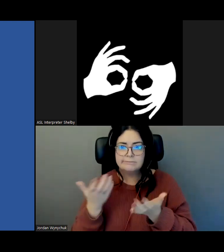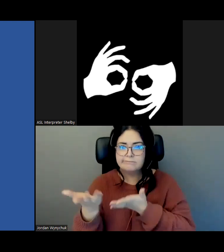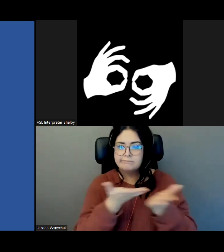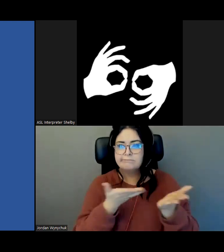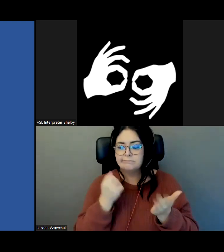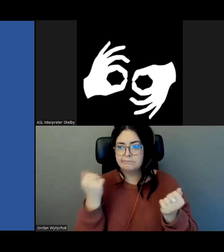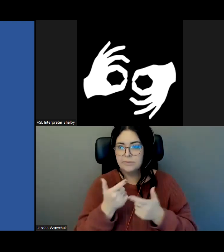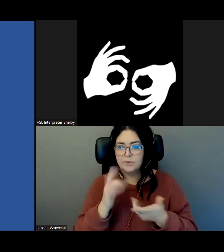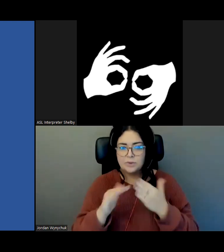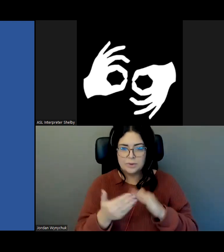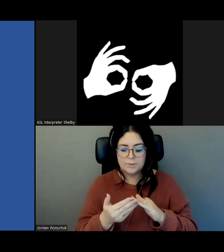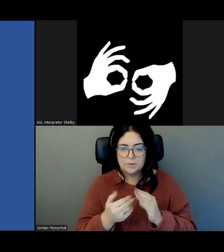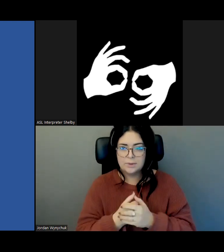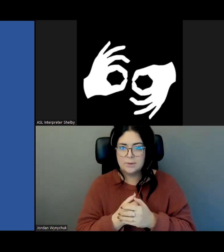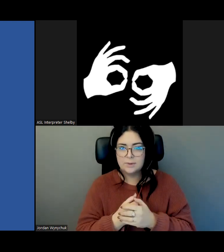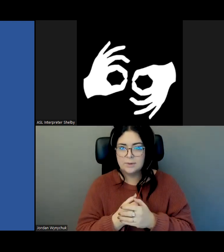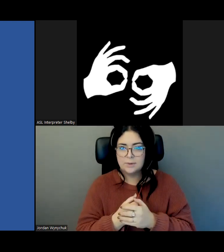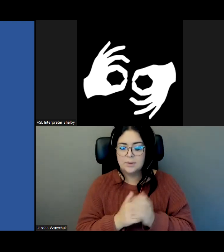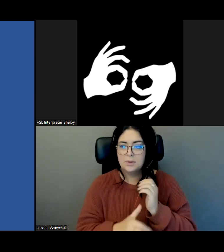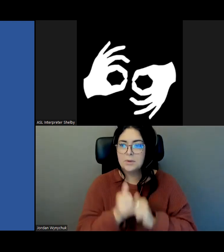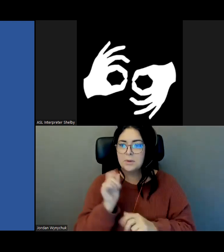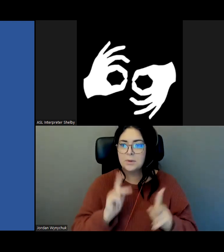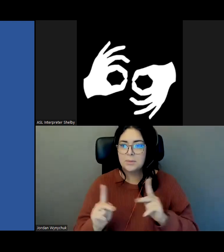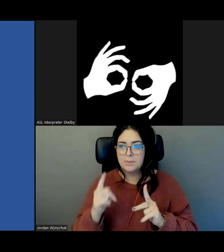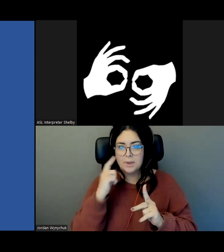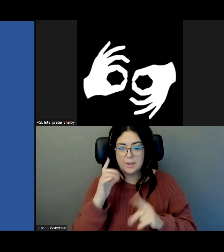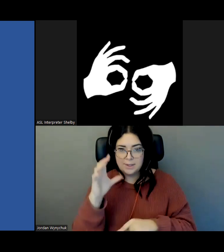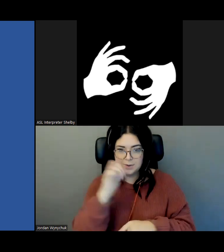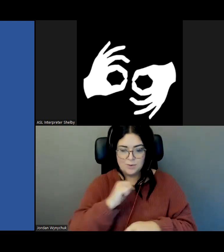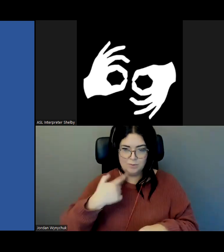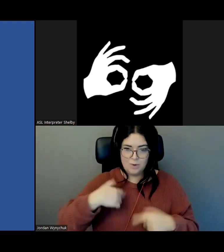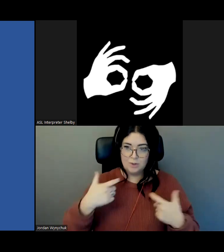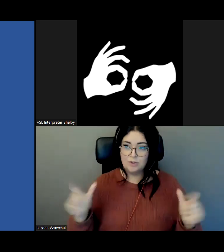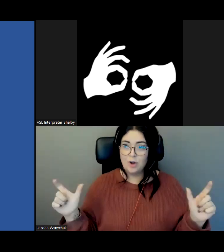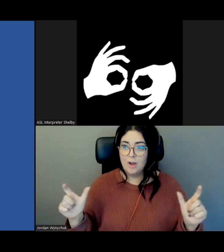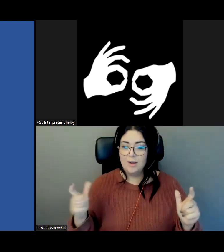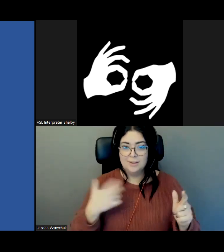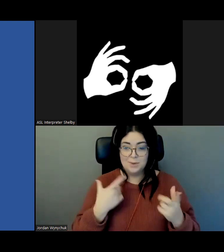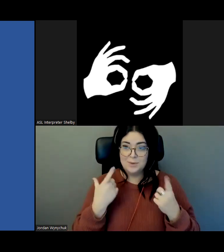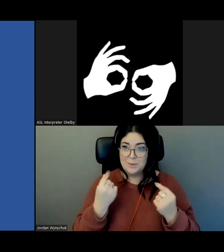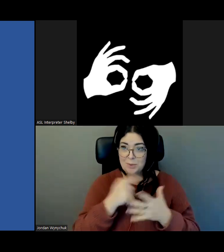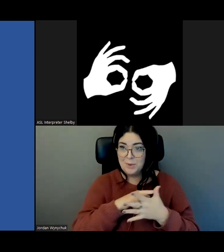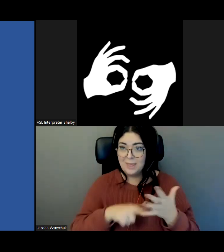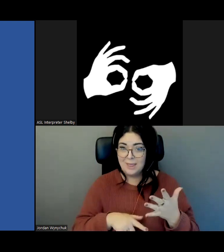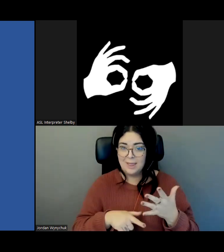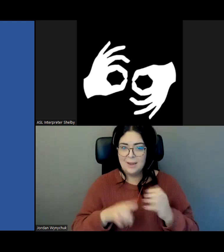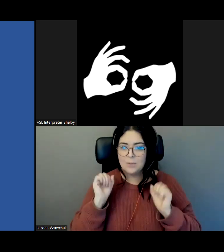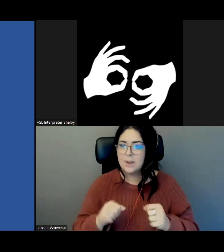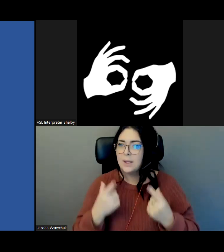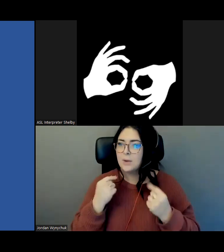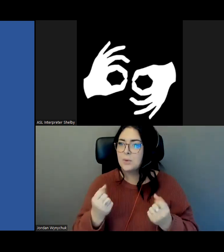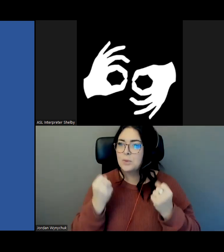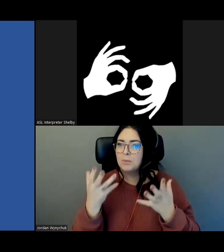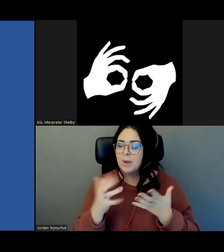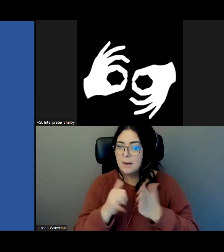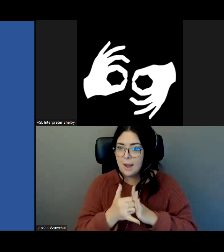And in a lot of cases, folks think that we're bigger than we are because we have so much on the go, but we're able to do so much